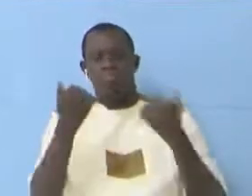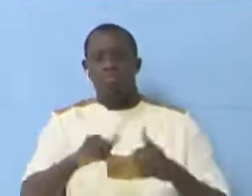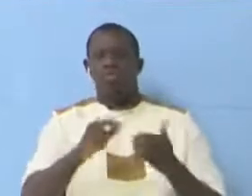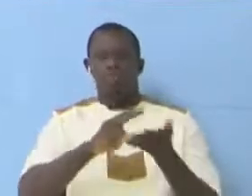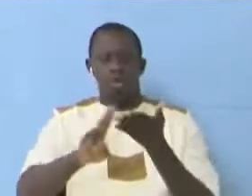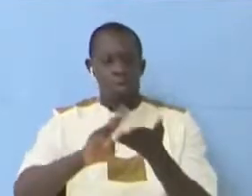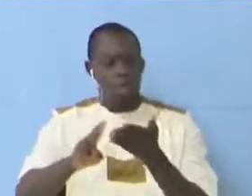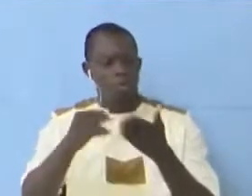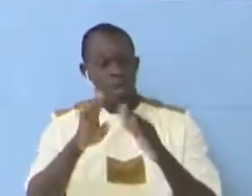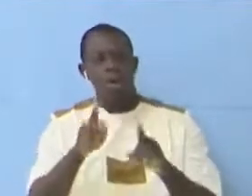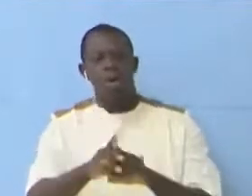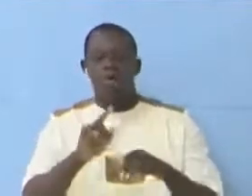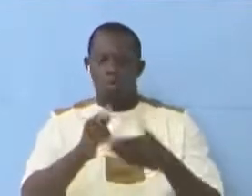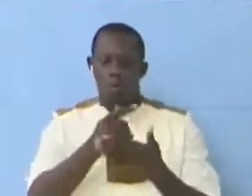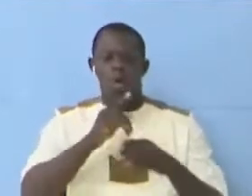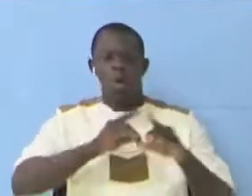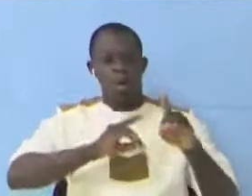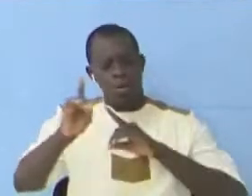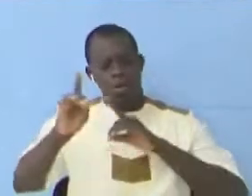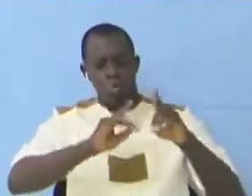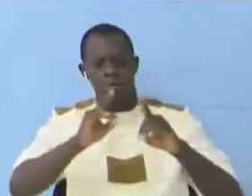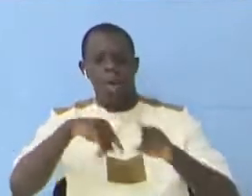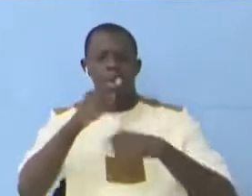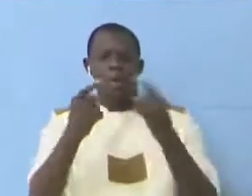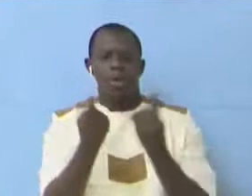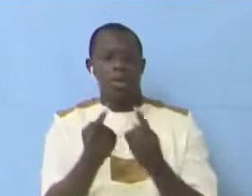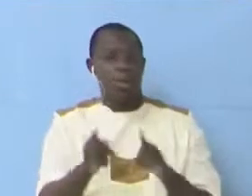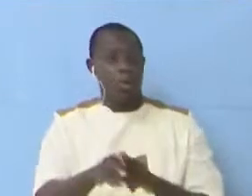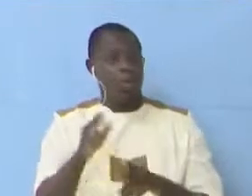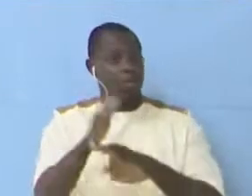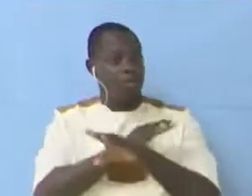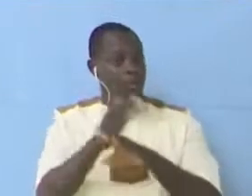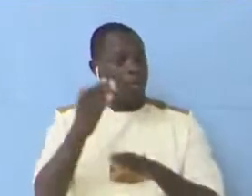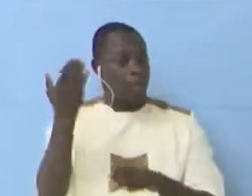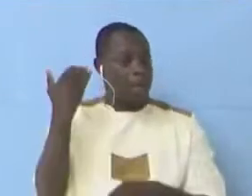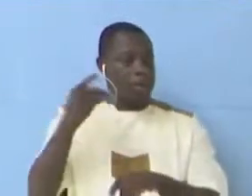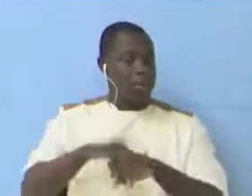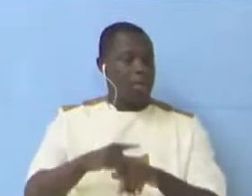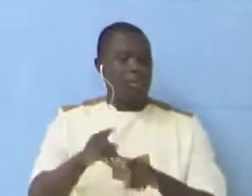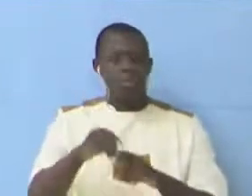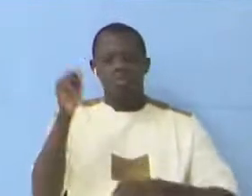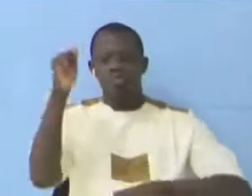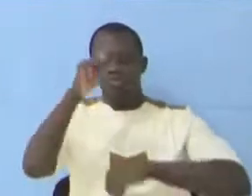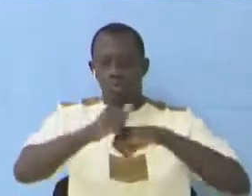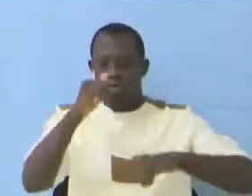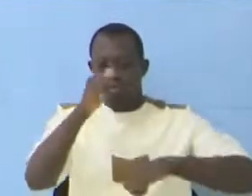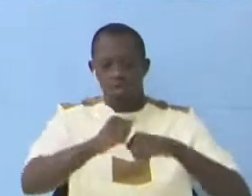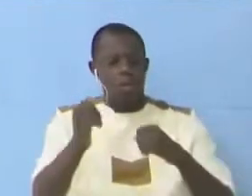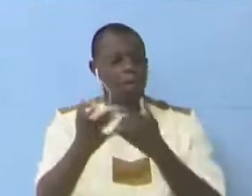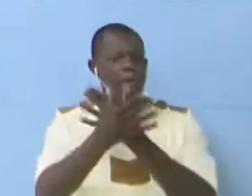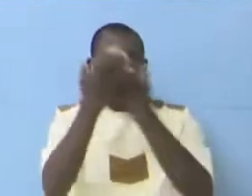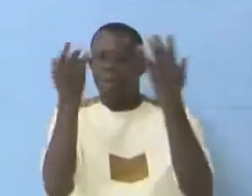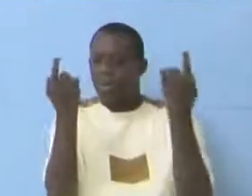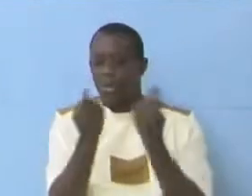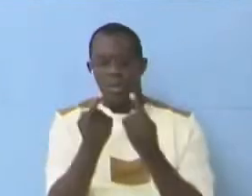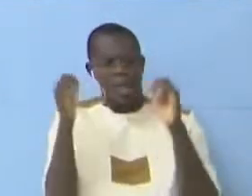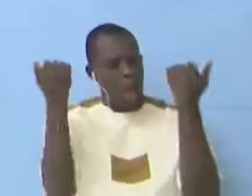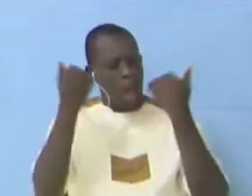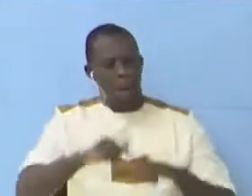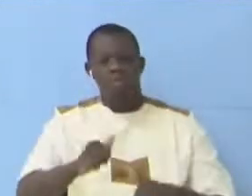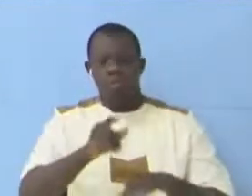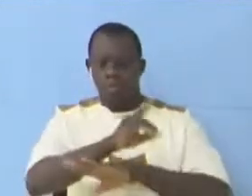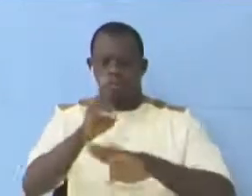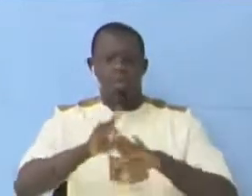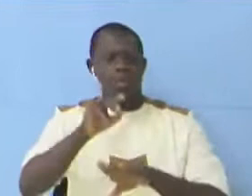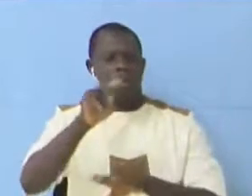were going on at the NIA. waaye jamono jooju ay metital yu bari mu doon xew foofu ci NIA. Quite honestly, waaw. I did